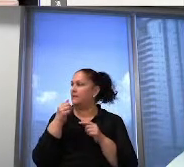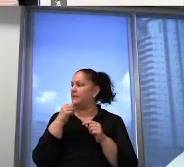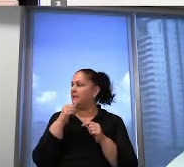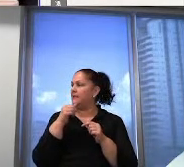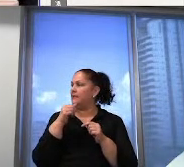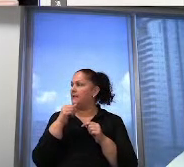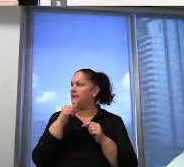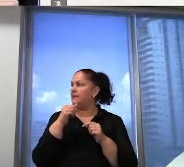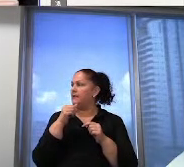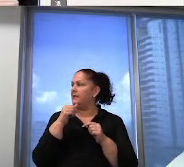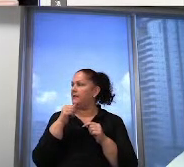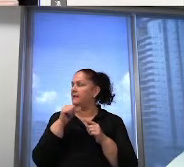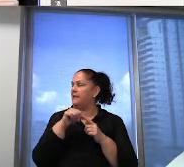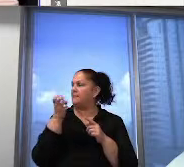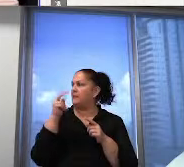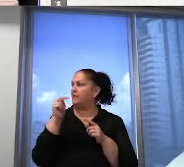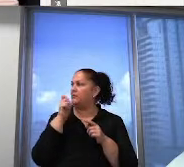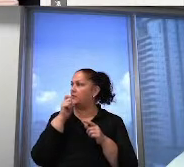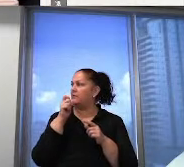One second, I have a question.